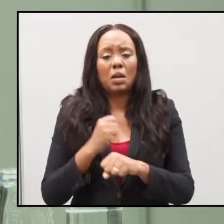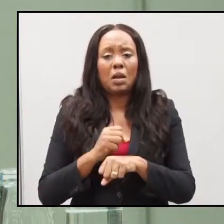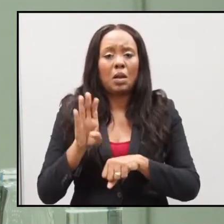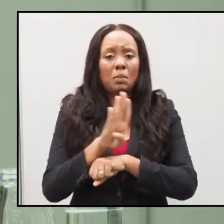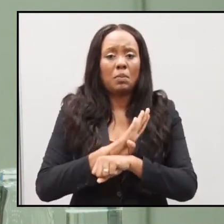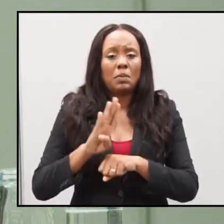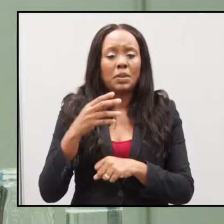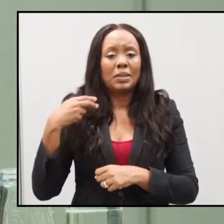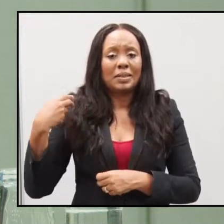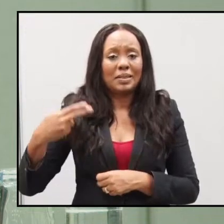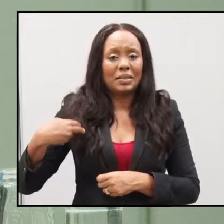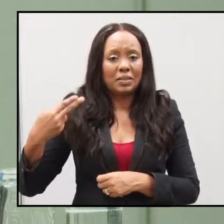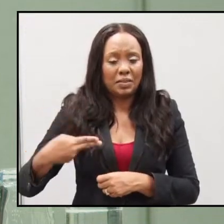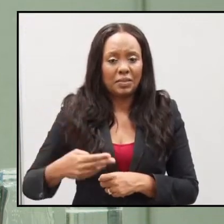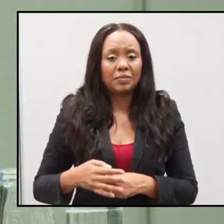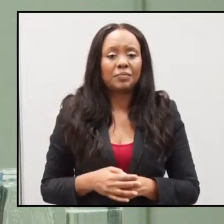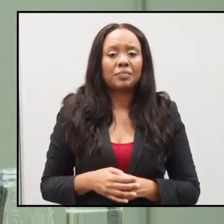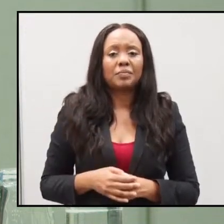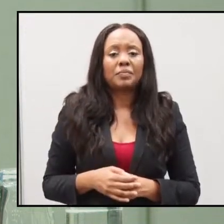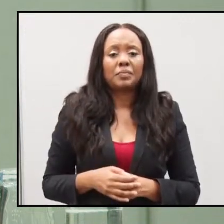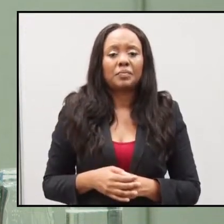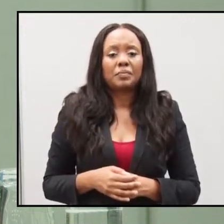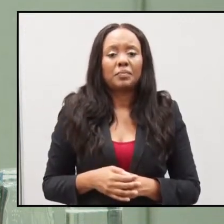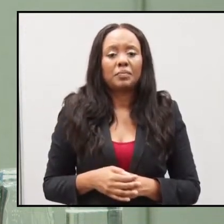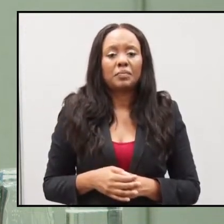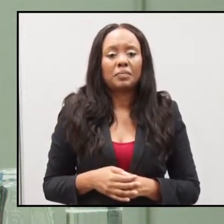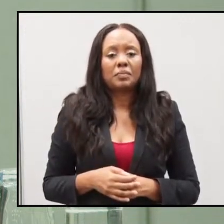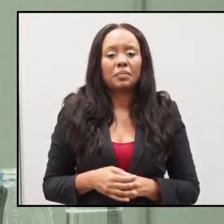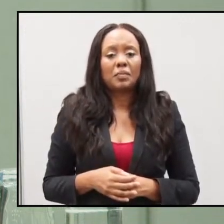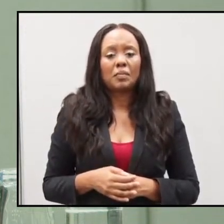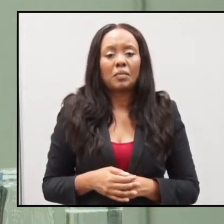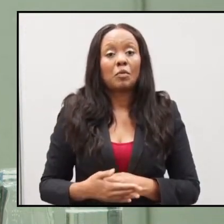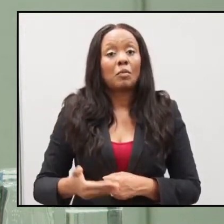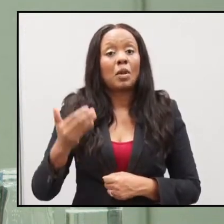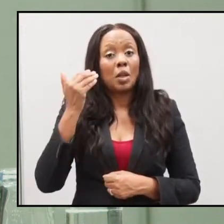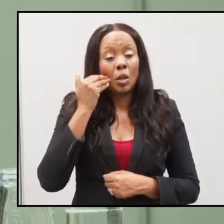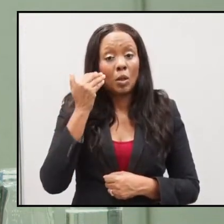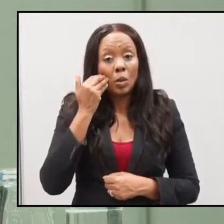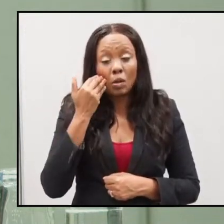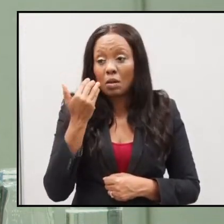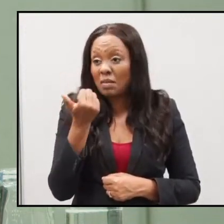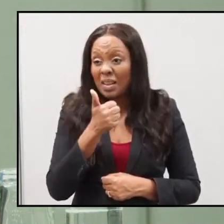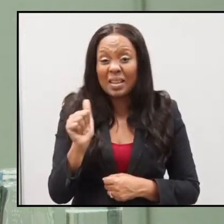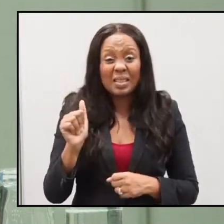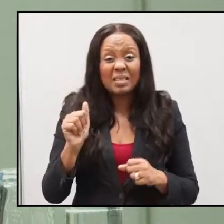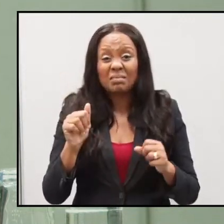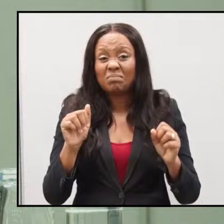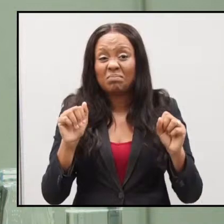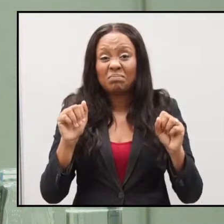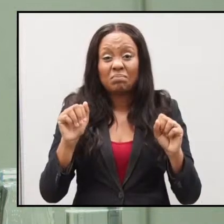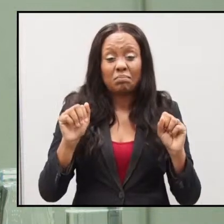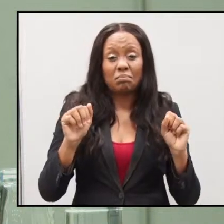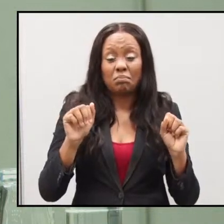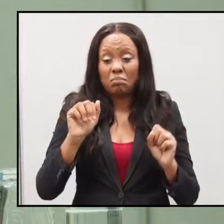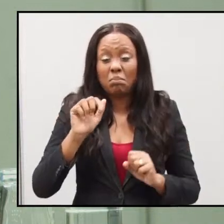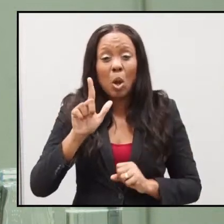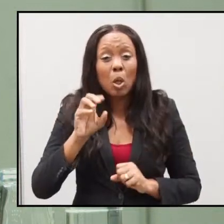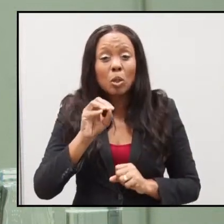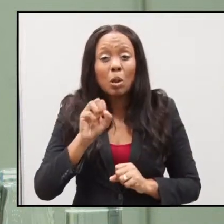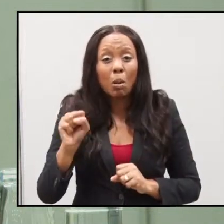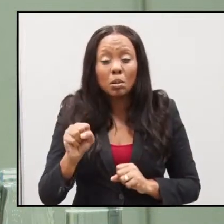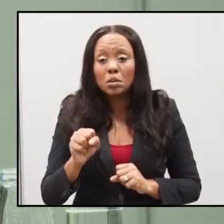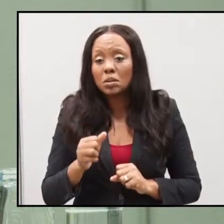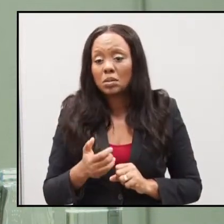history. We know that any loss would have significant local ramifications, and given the critical